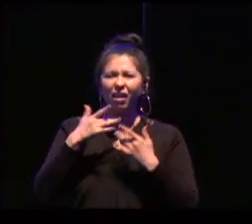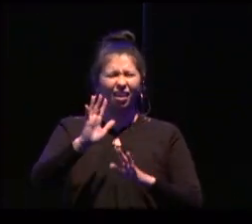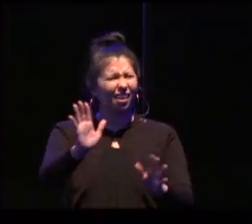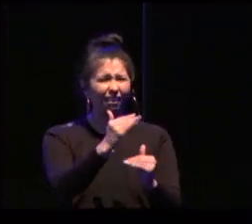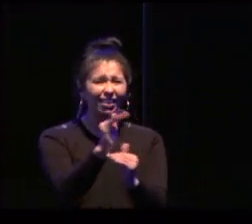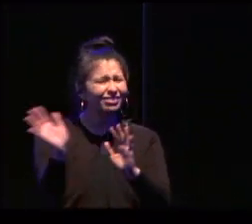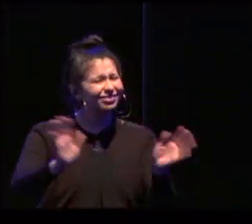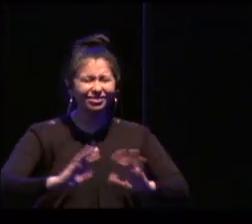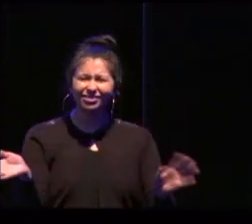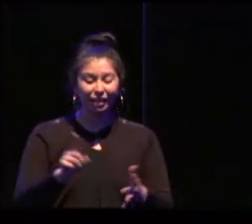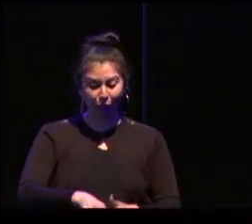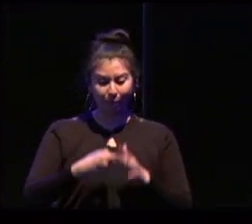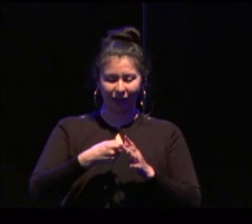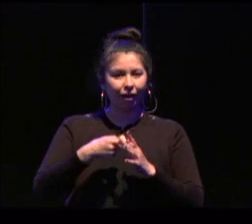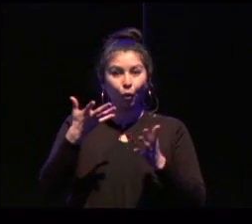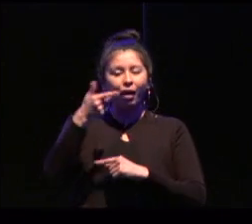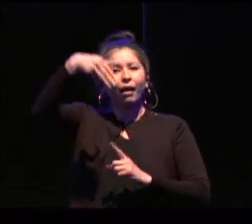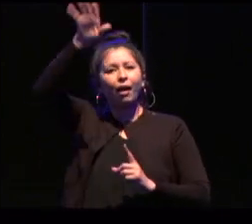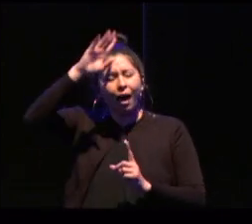No, no, no, no, no, no. In the beginning, God.